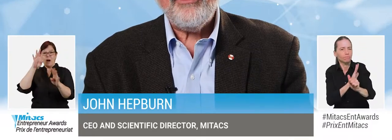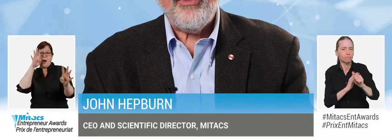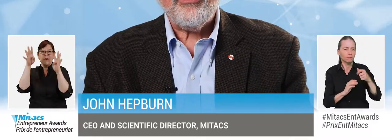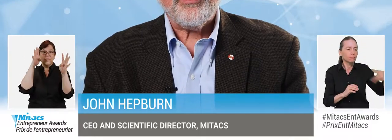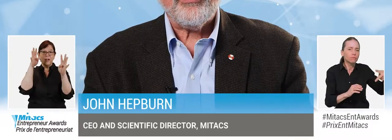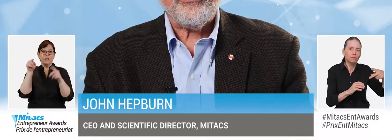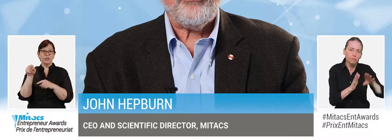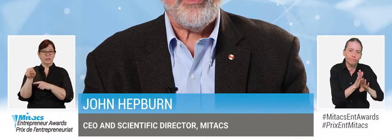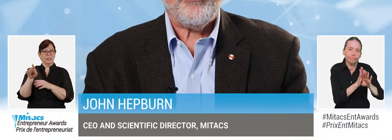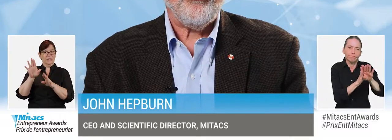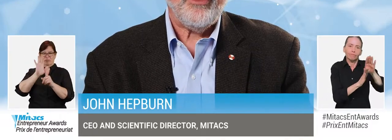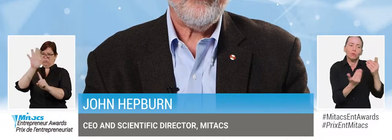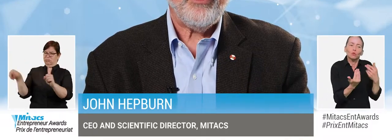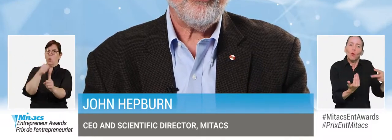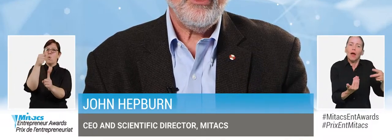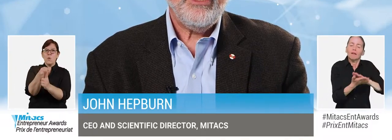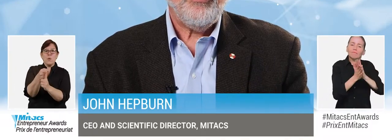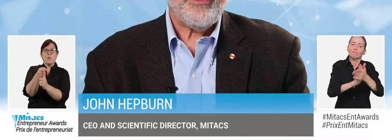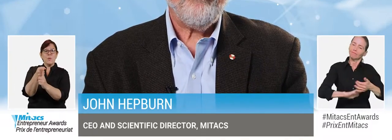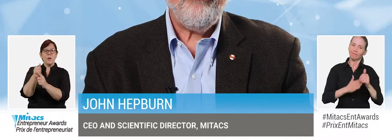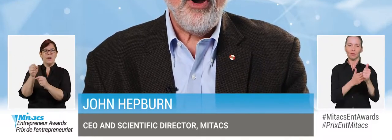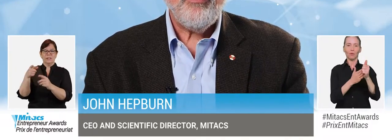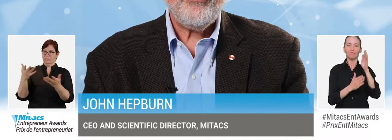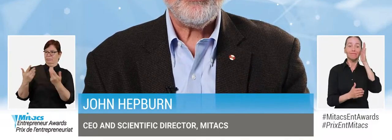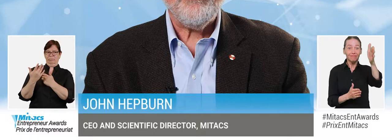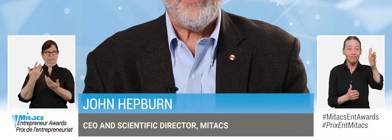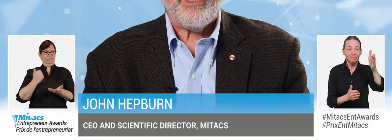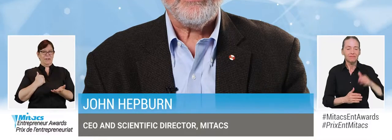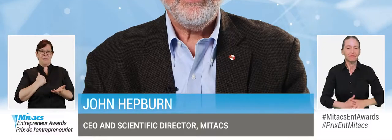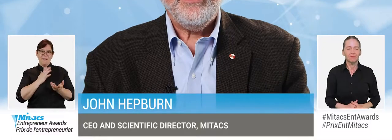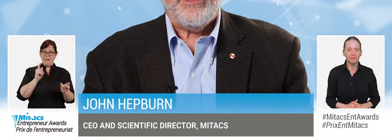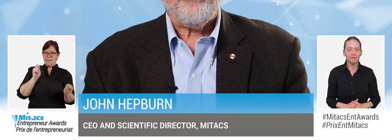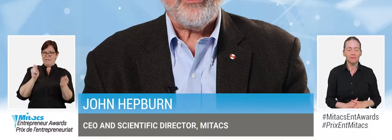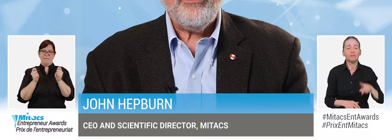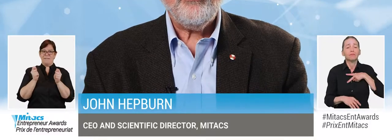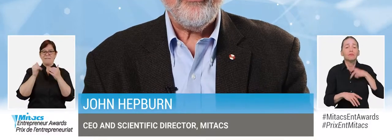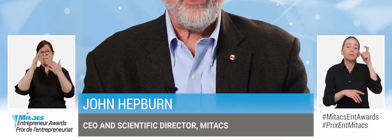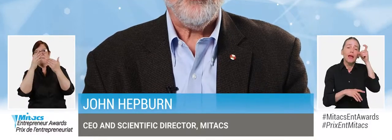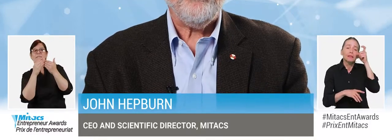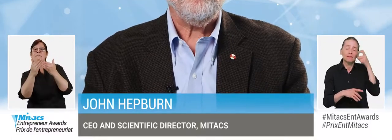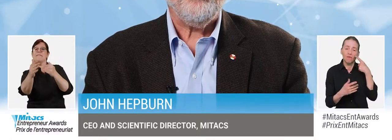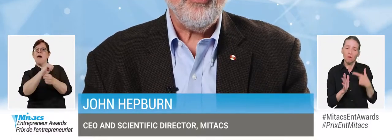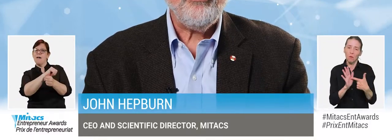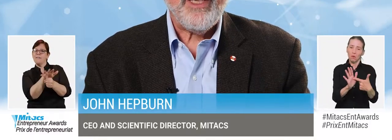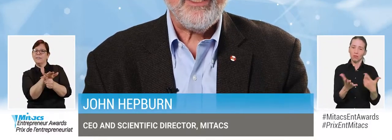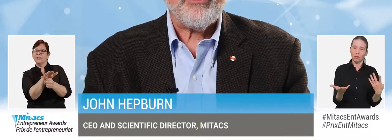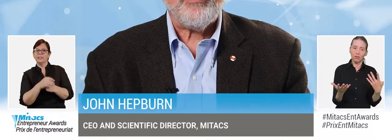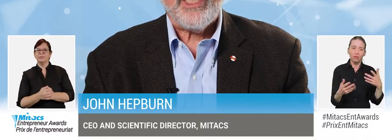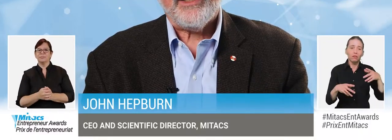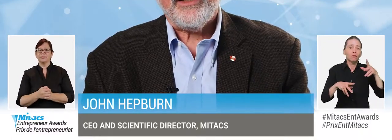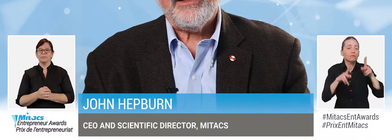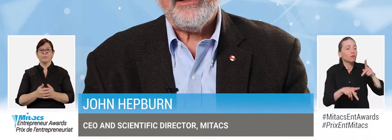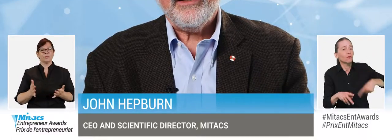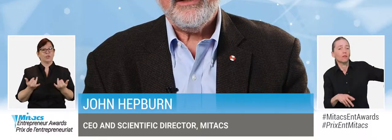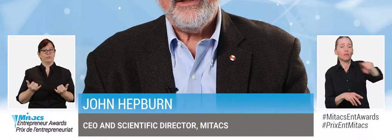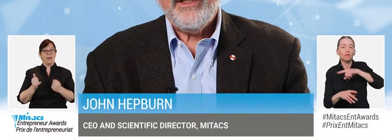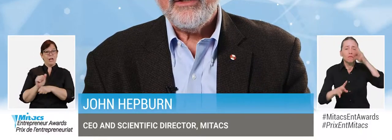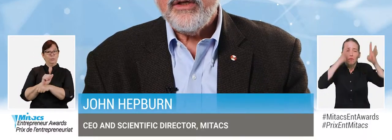that Canada's entrepreneurial disruptors and innovators will have far-reaching impact as the country segues to a post-pandemic